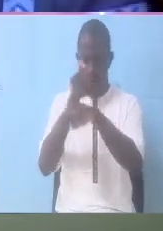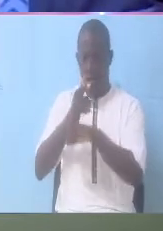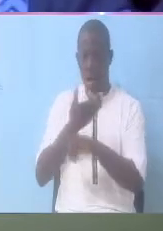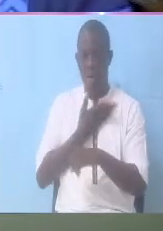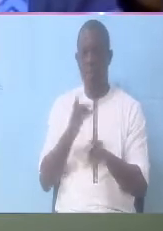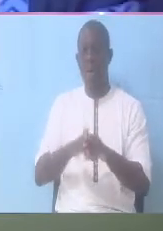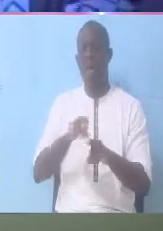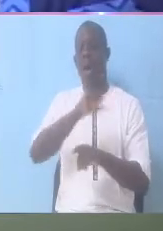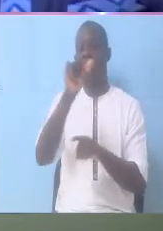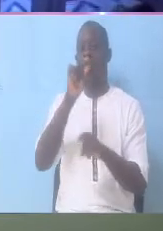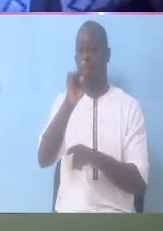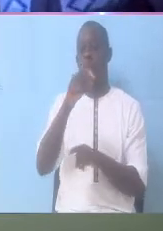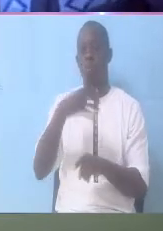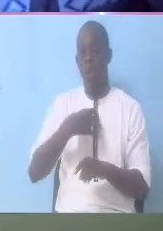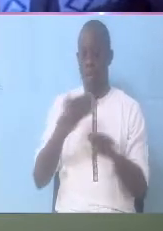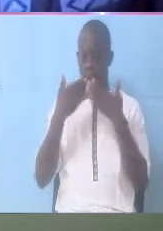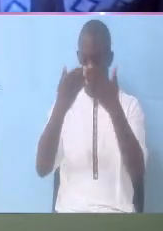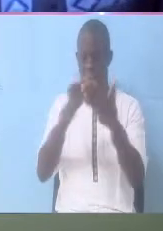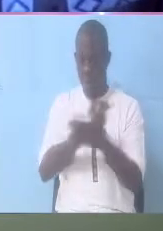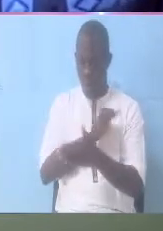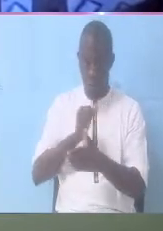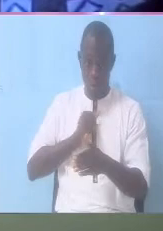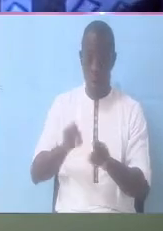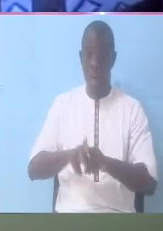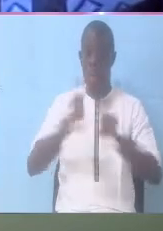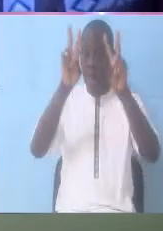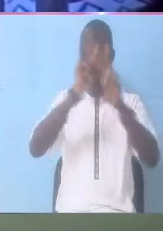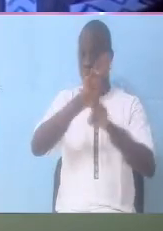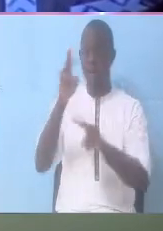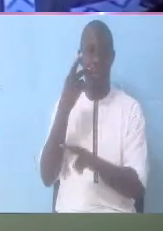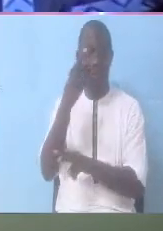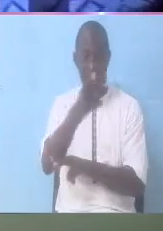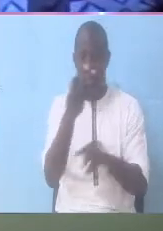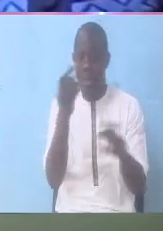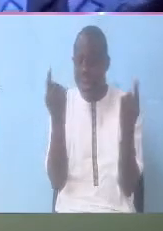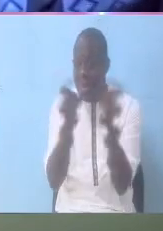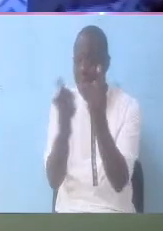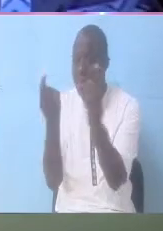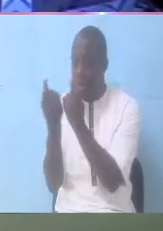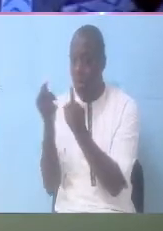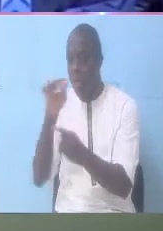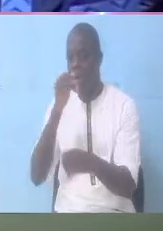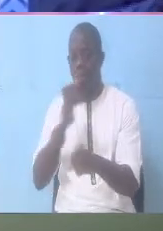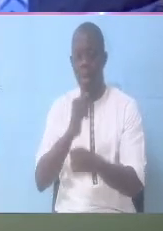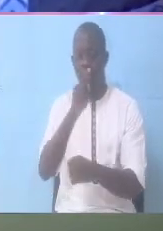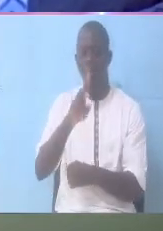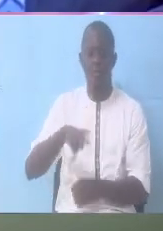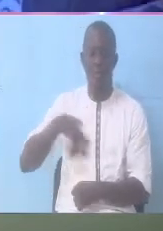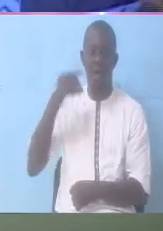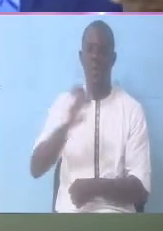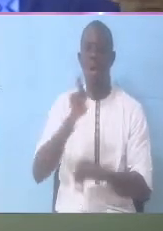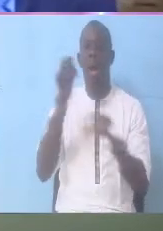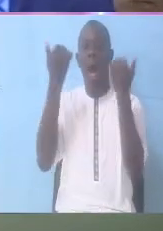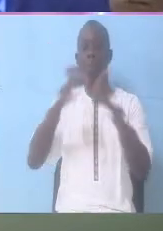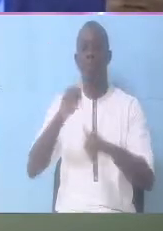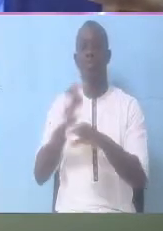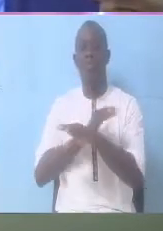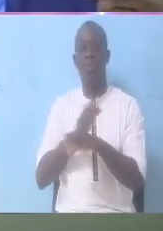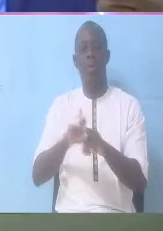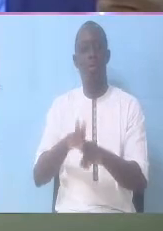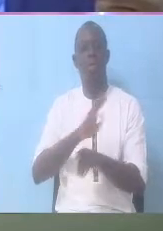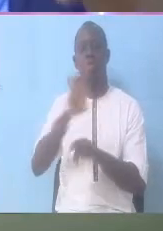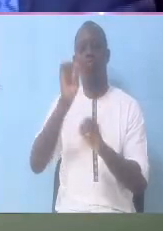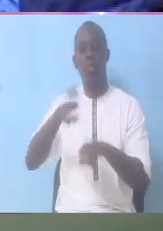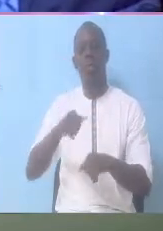then you want to tell us now that Jammeh did not see the things that made you feel that what was going on was inhumane?